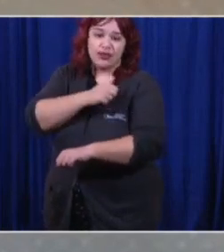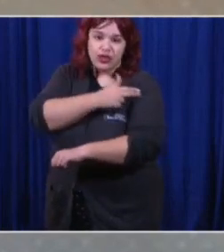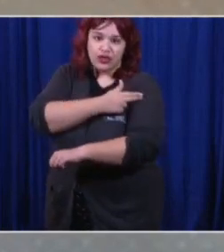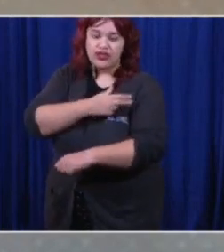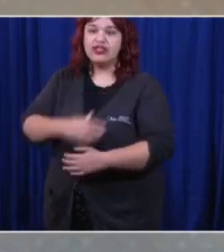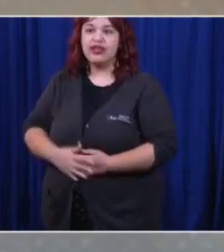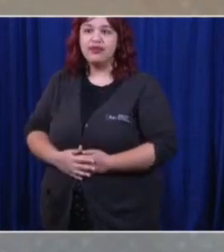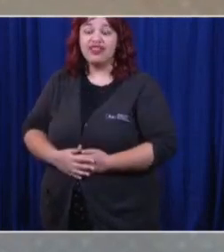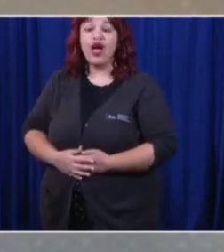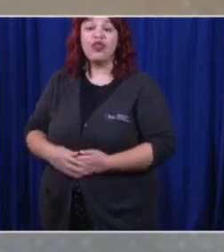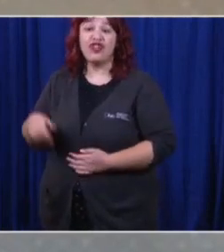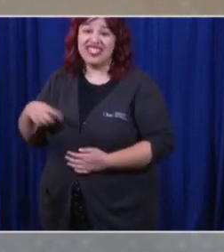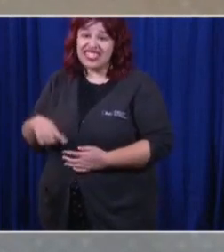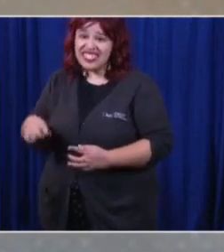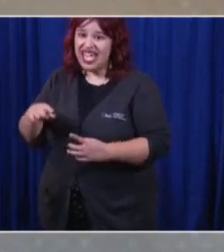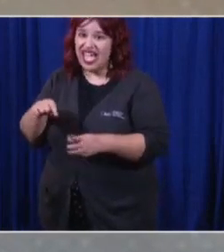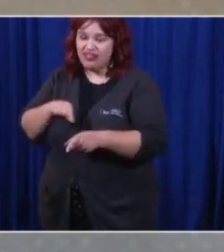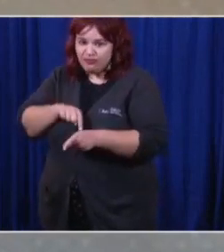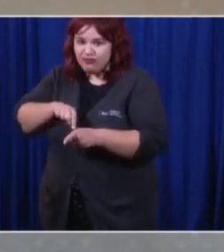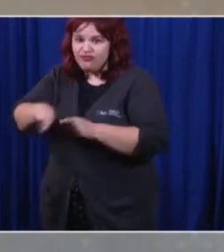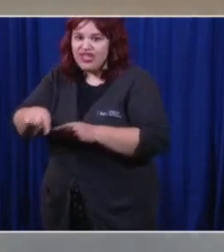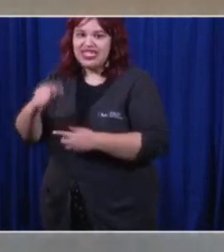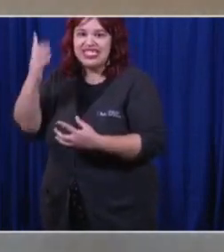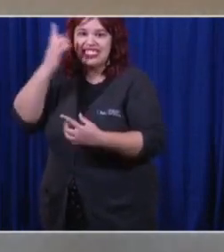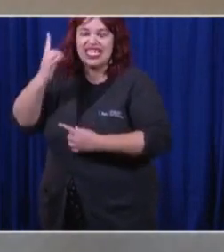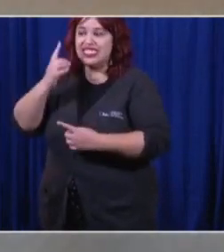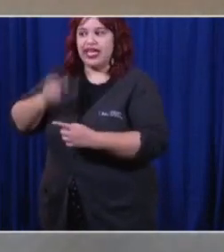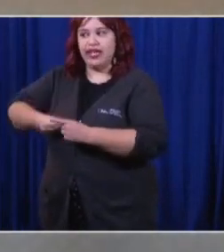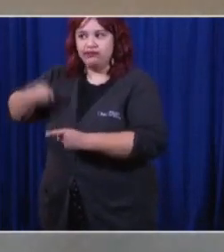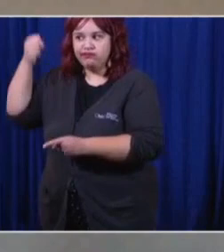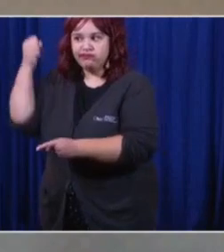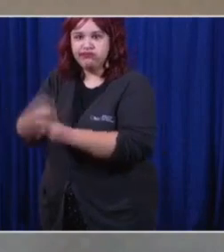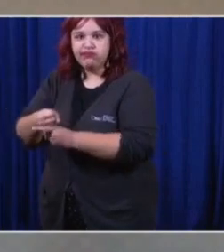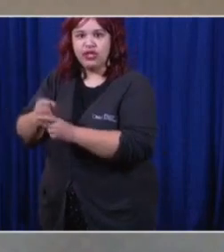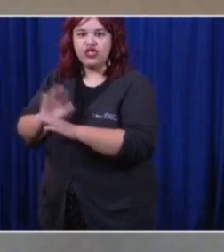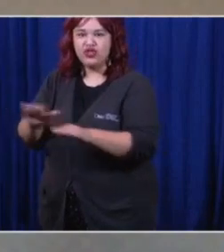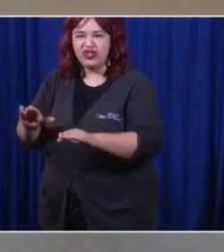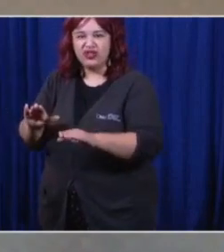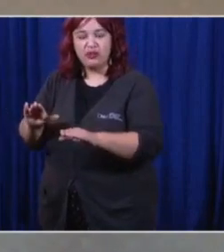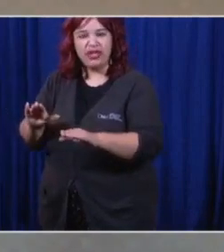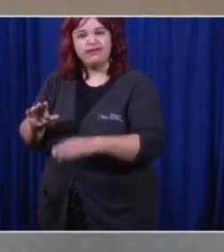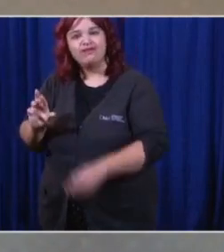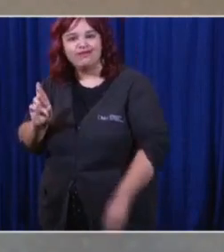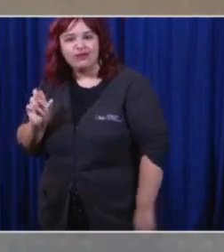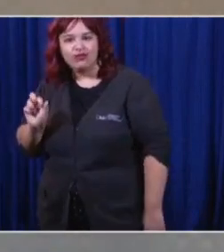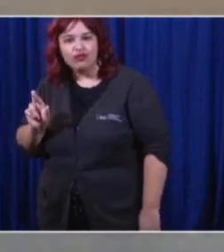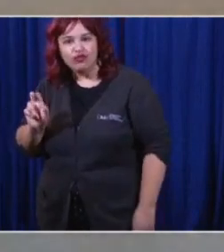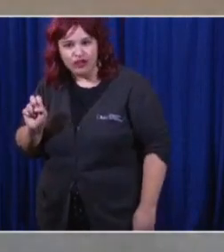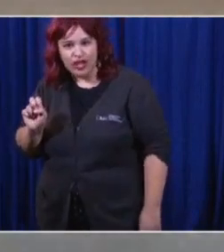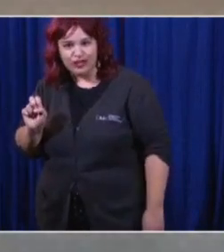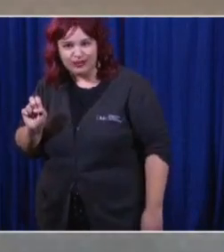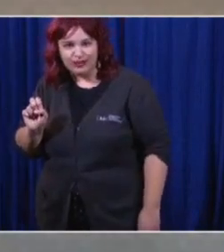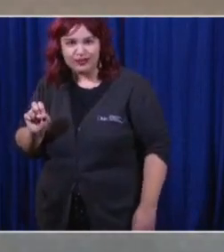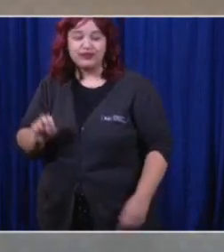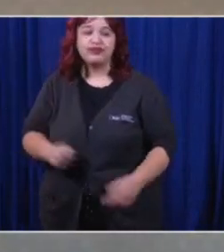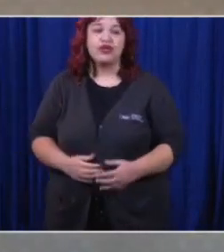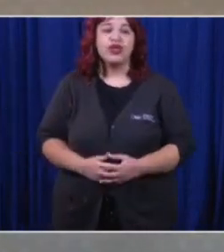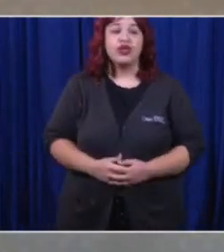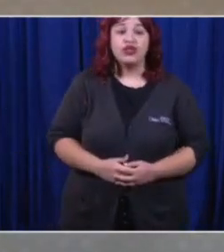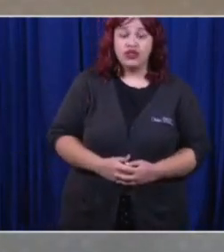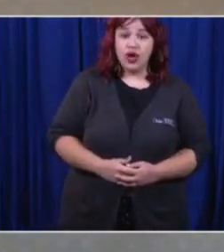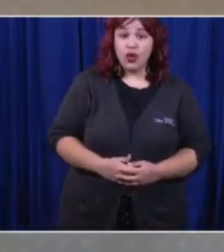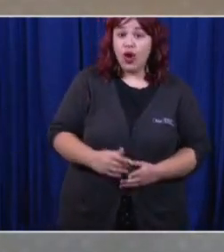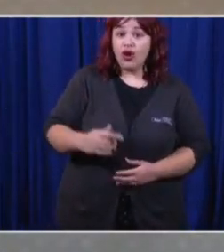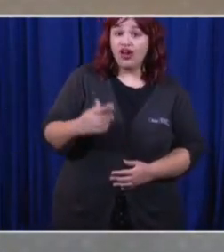frequent hospitalization. I will say, relative to the previous question, Bruce, that one of the reasons we formed the